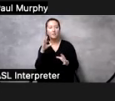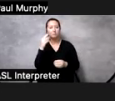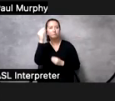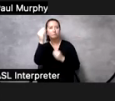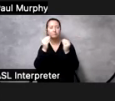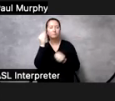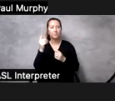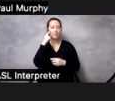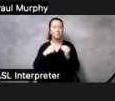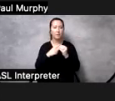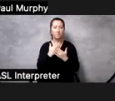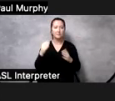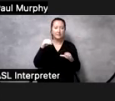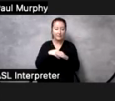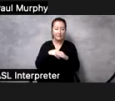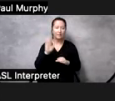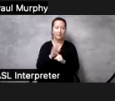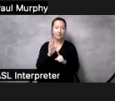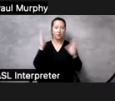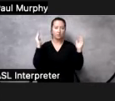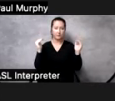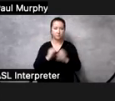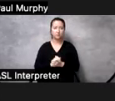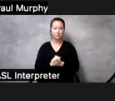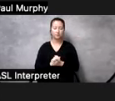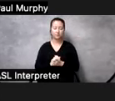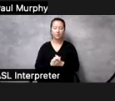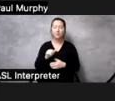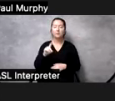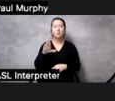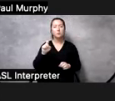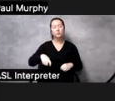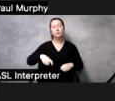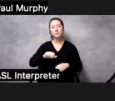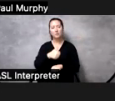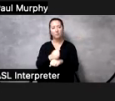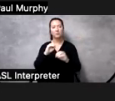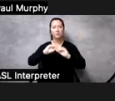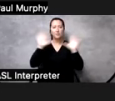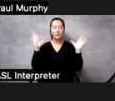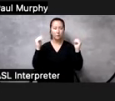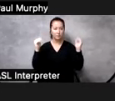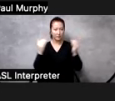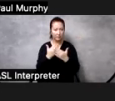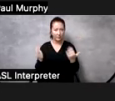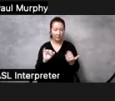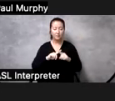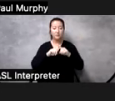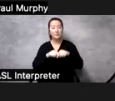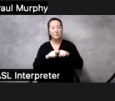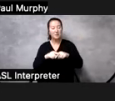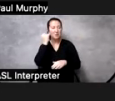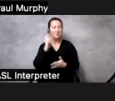generated. This document should allow you to establish clear expectations and things like, depending on if you're at a